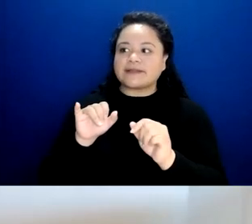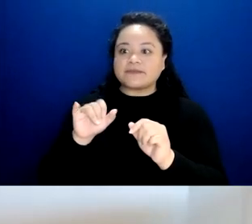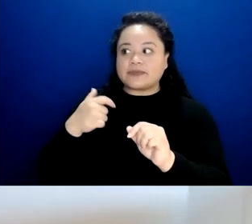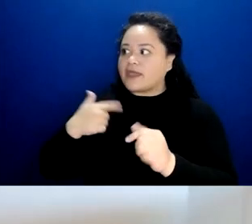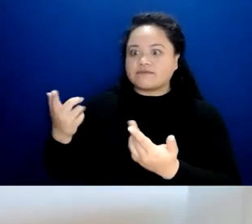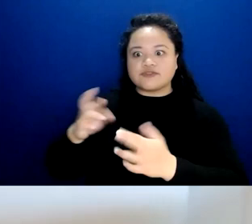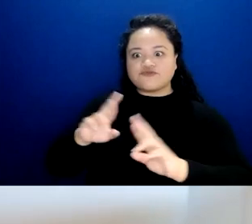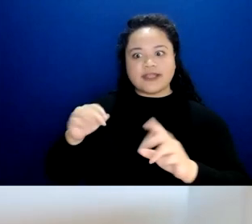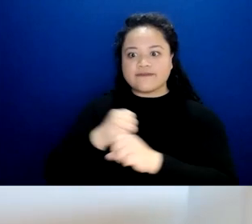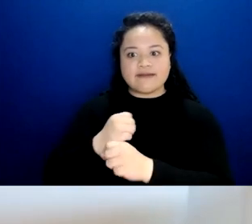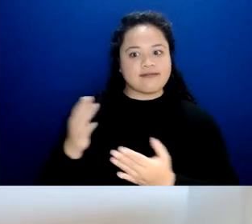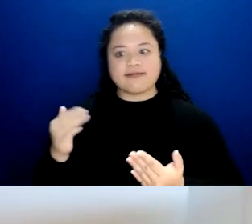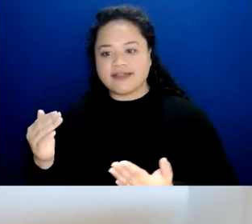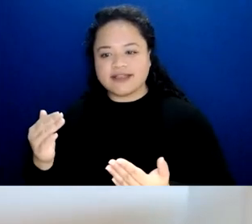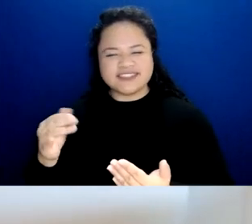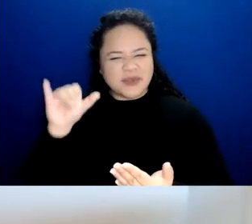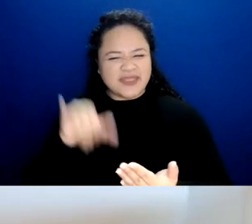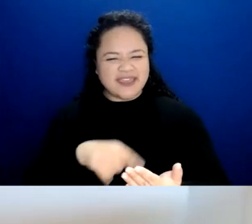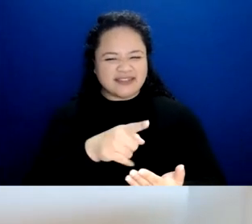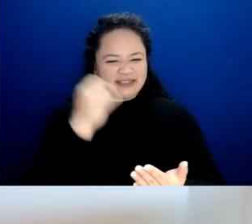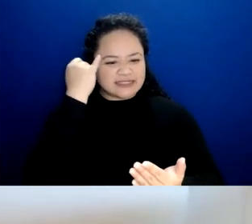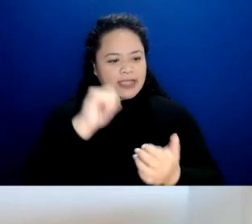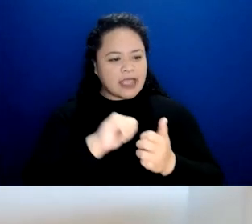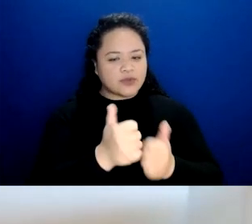me? And so, yes, I'm a survivor in that moment.